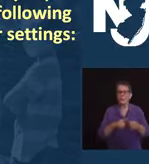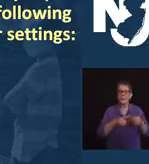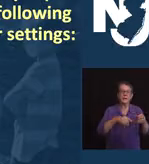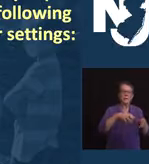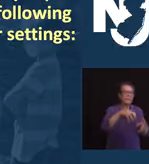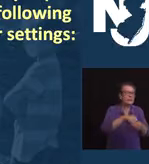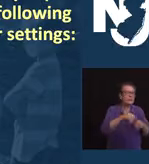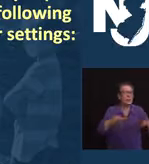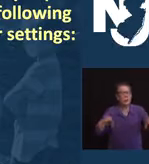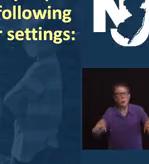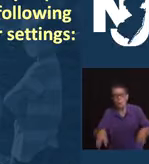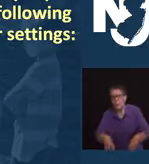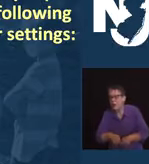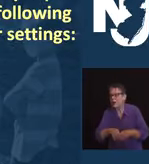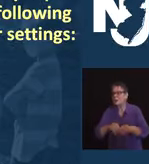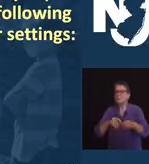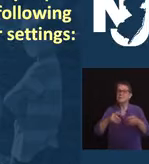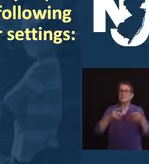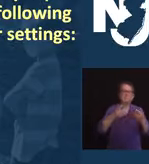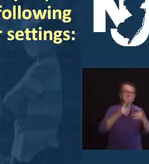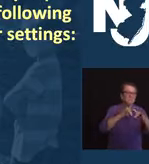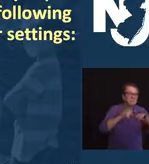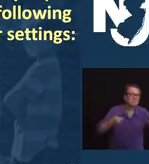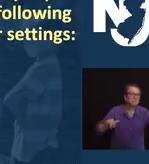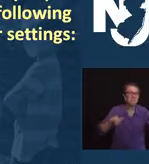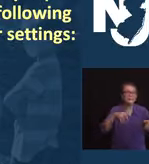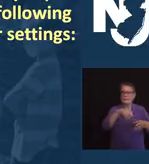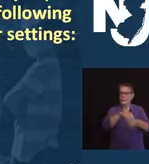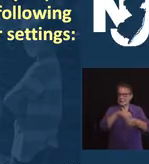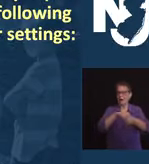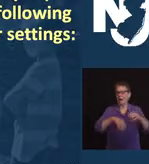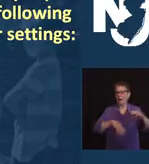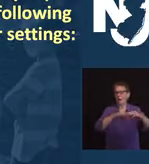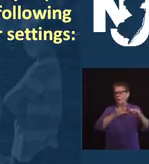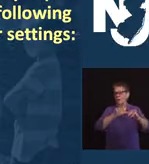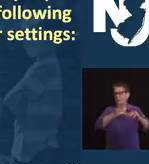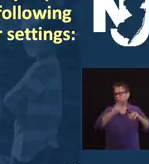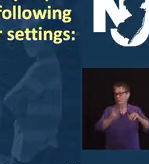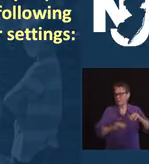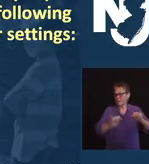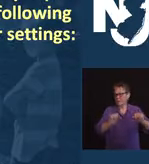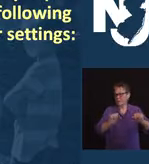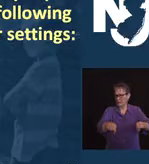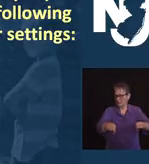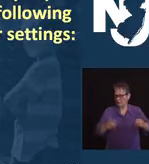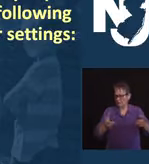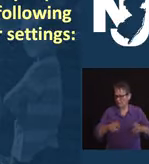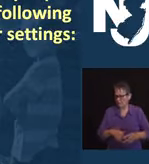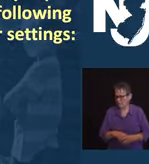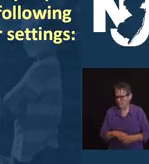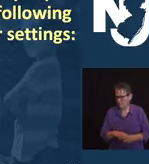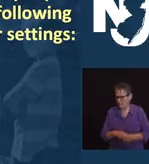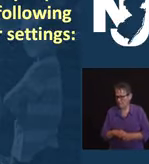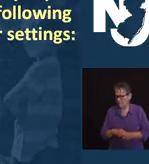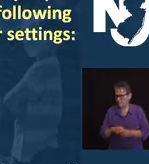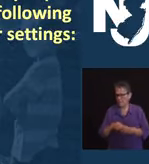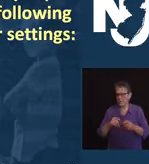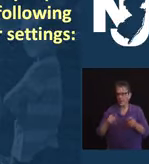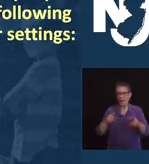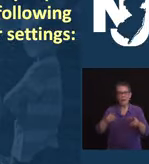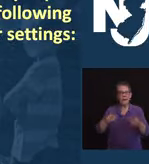we're removing the distinction of a wedding specifically. This is any indoor catered events, whether it's a bar mitzvah,